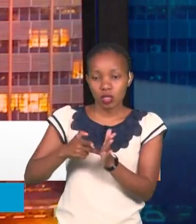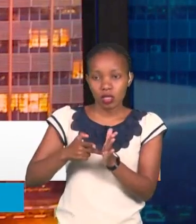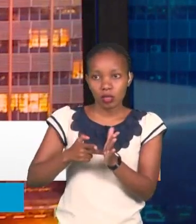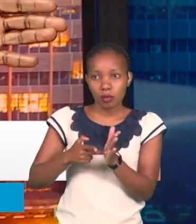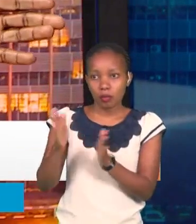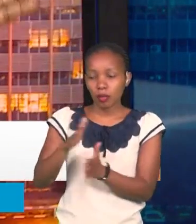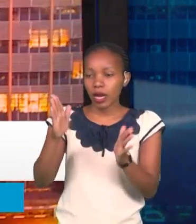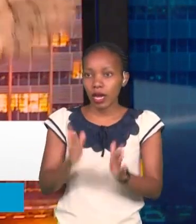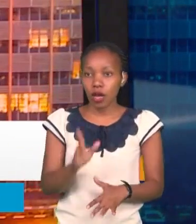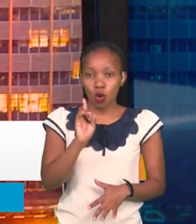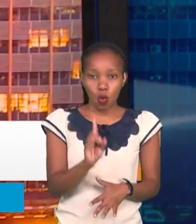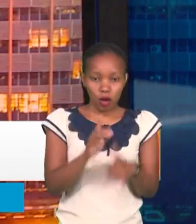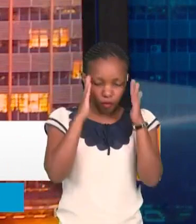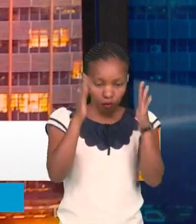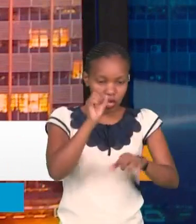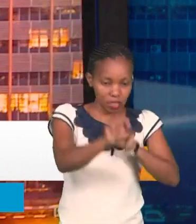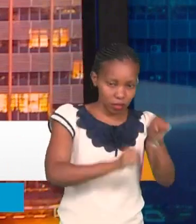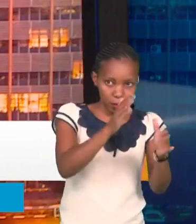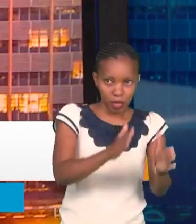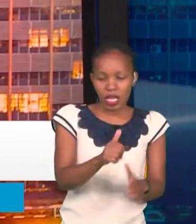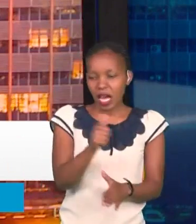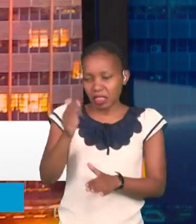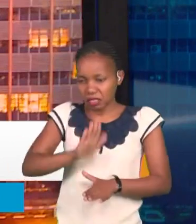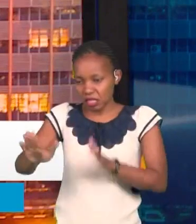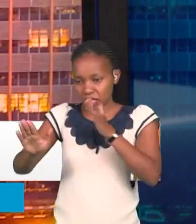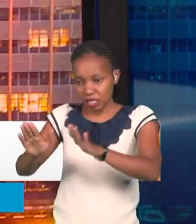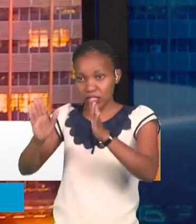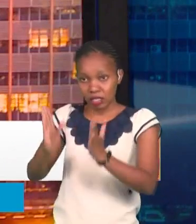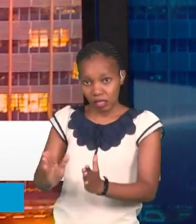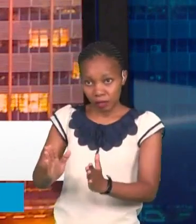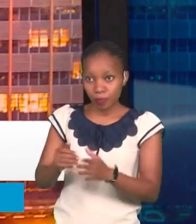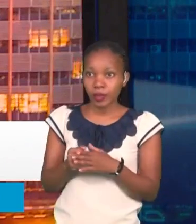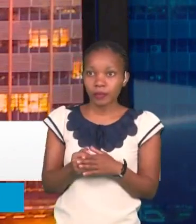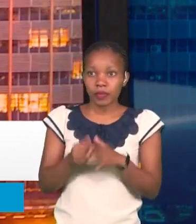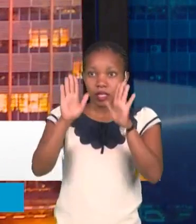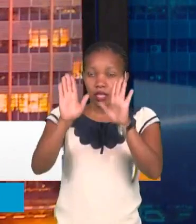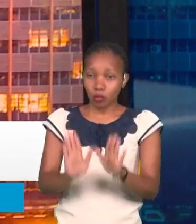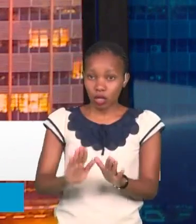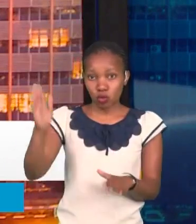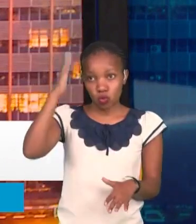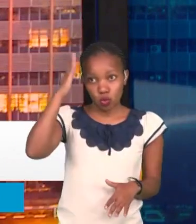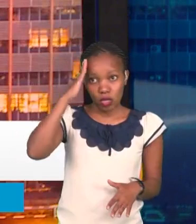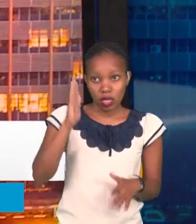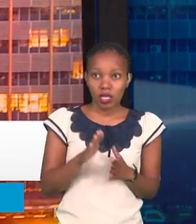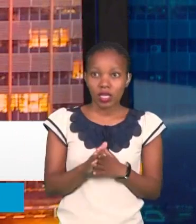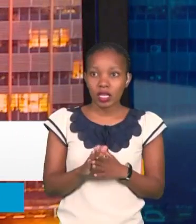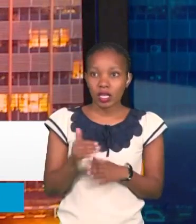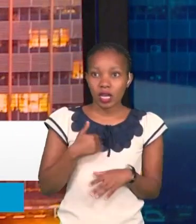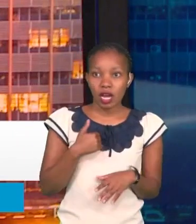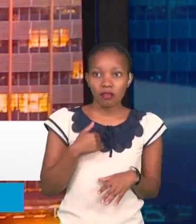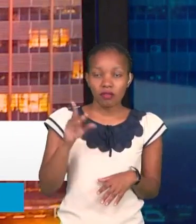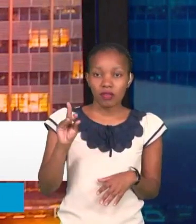So one dealing with the bikers, another one dealing with the skaters. And of importance, actually important to note, we have Douglas